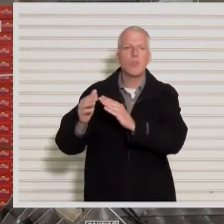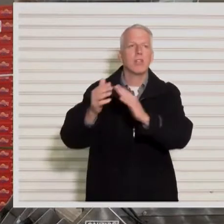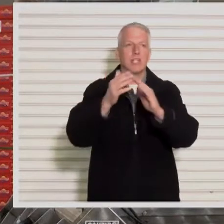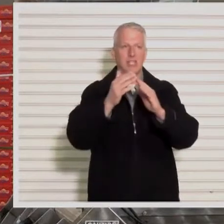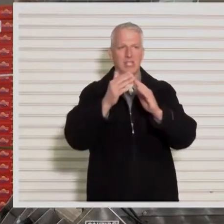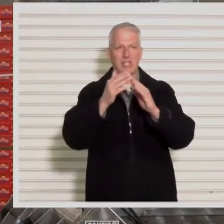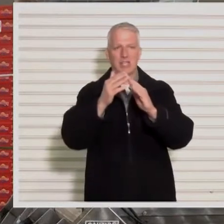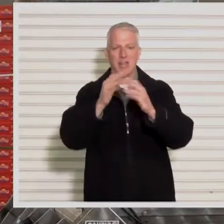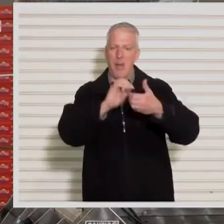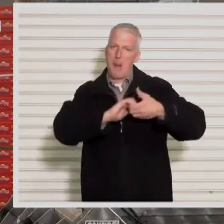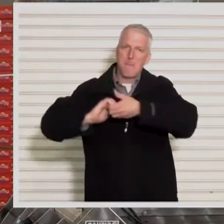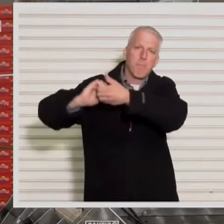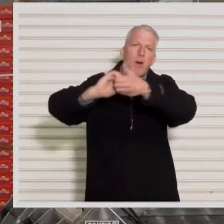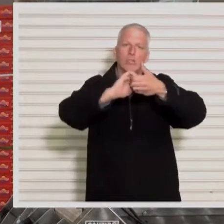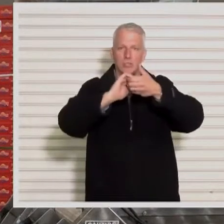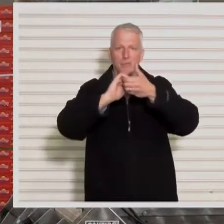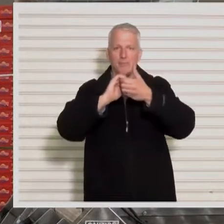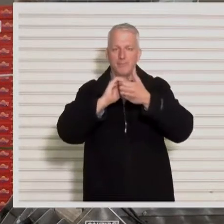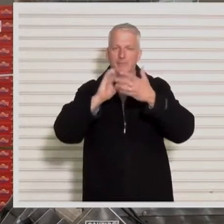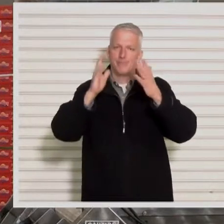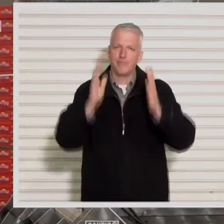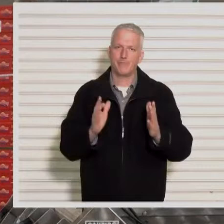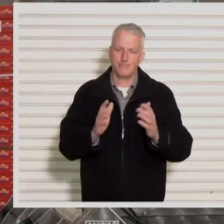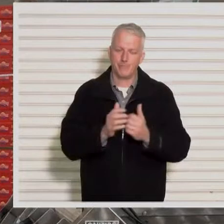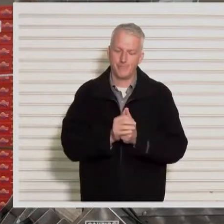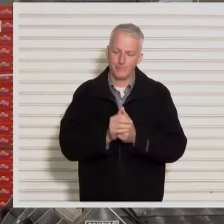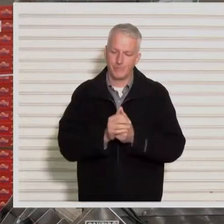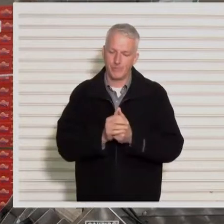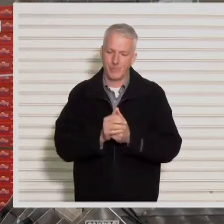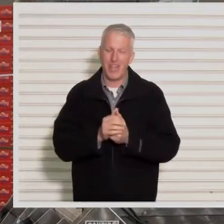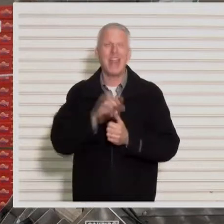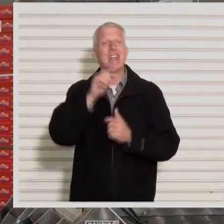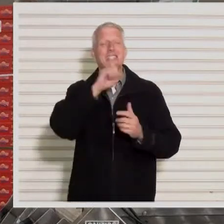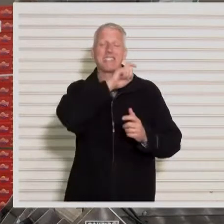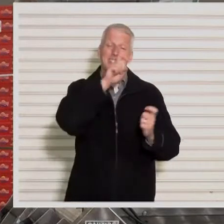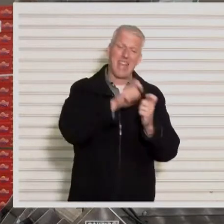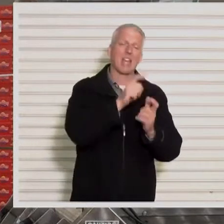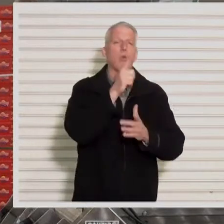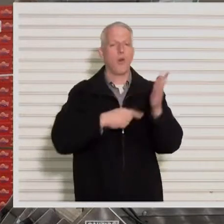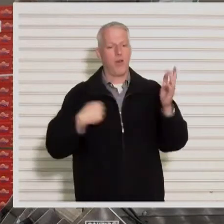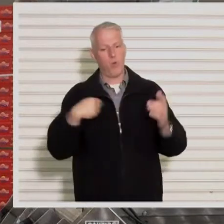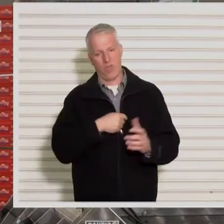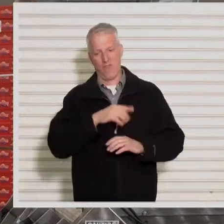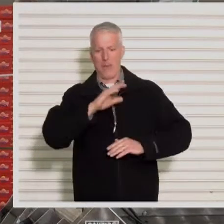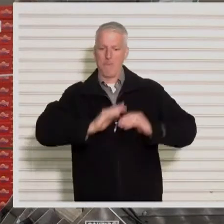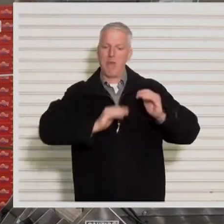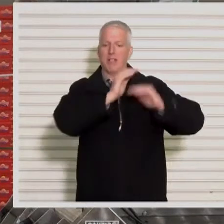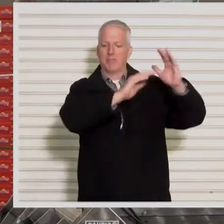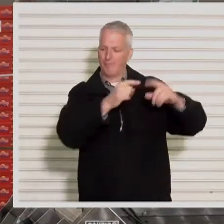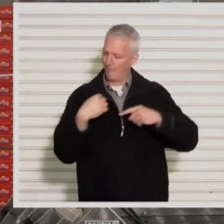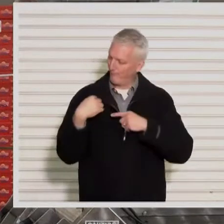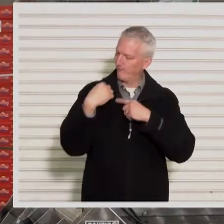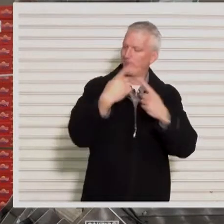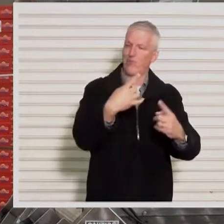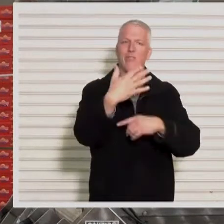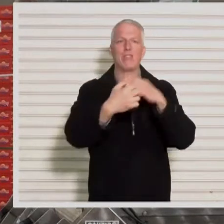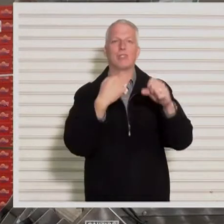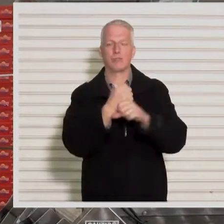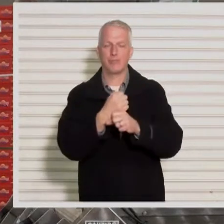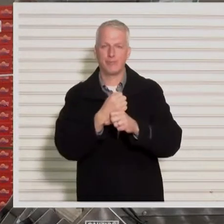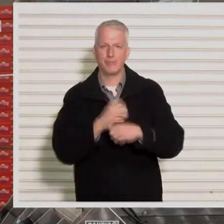community partnerships, which is exactly what we've built over the years.